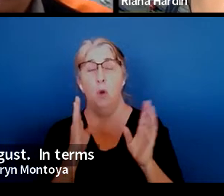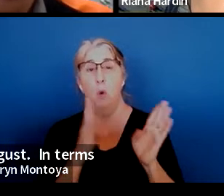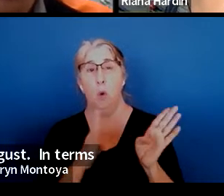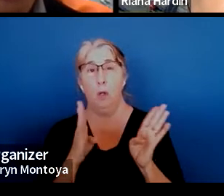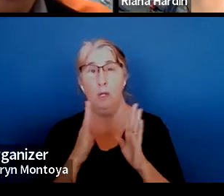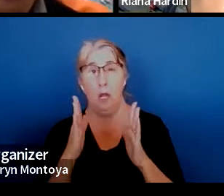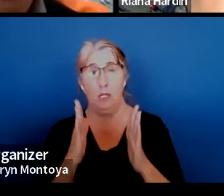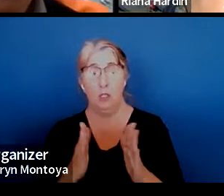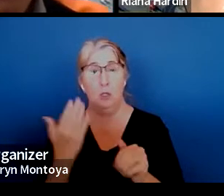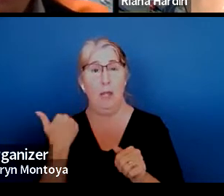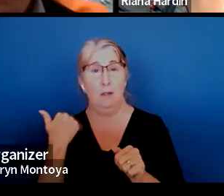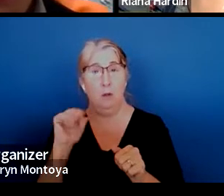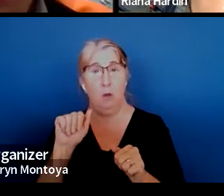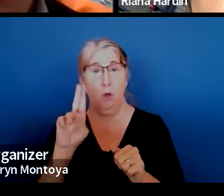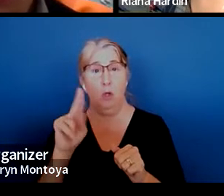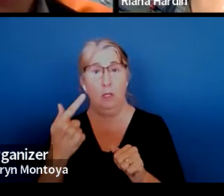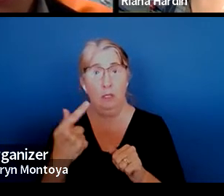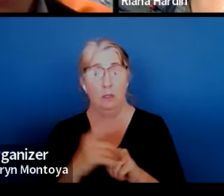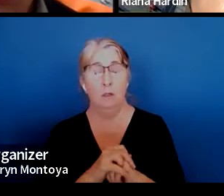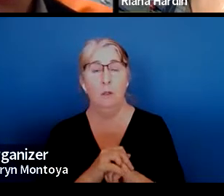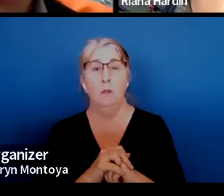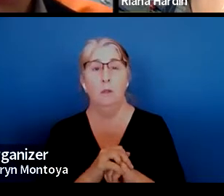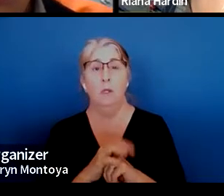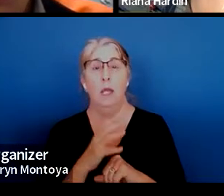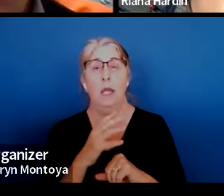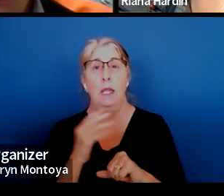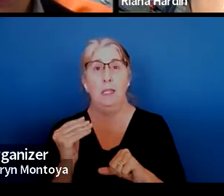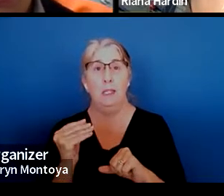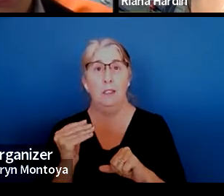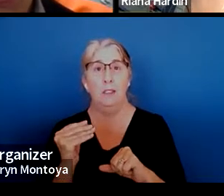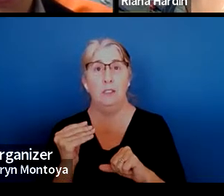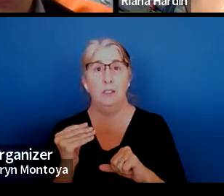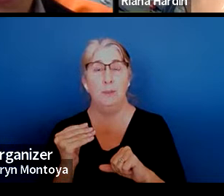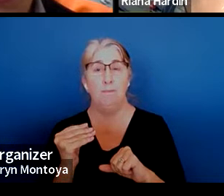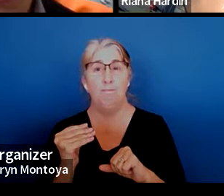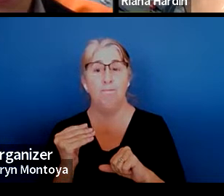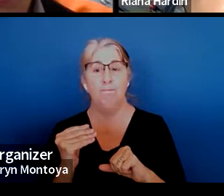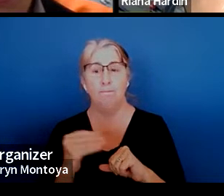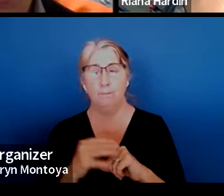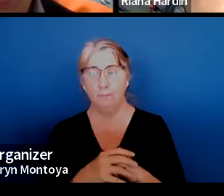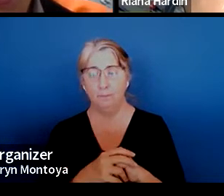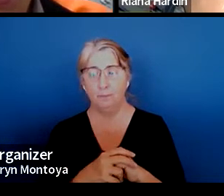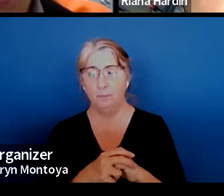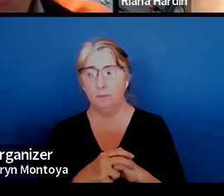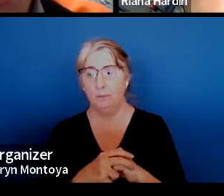August. And the